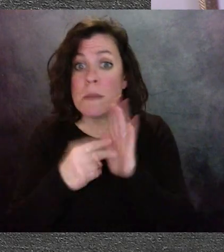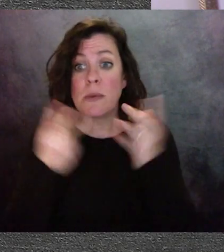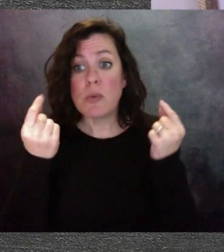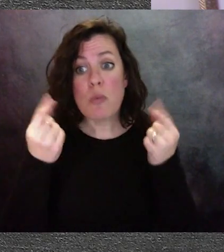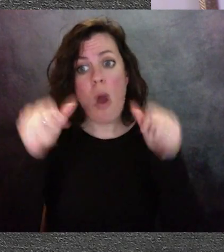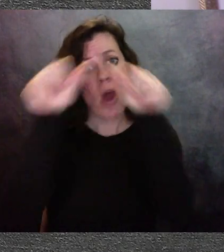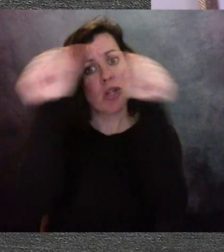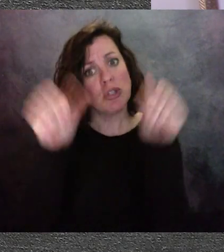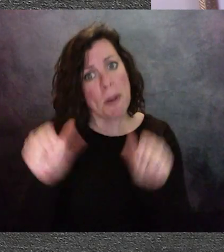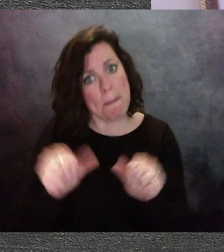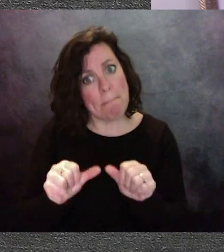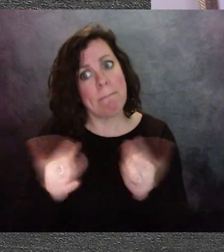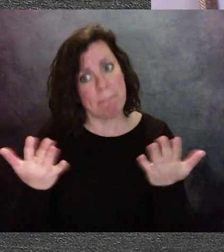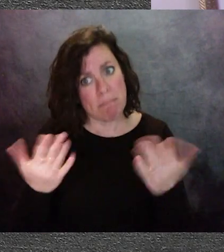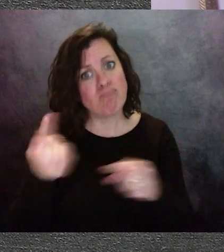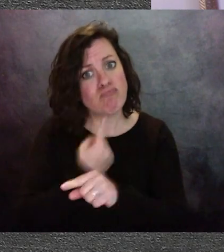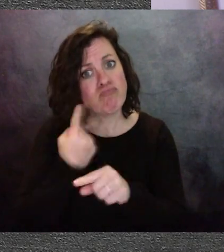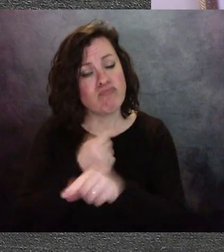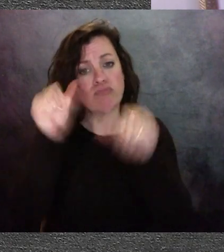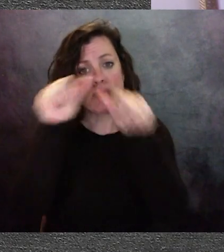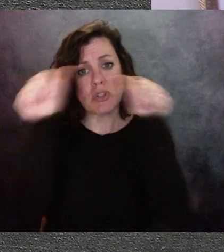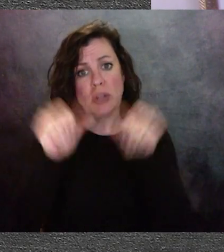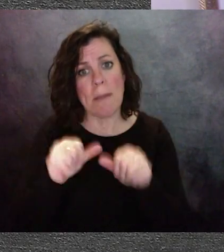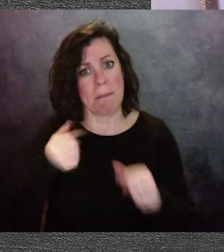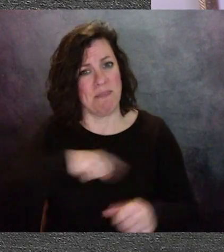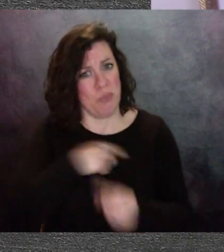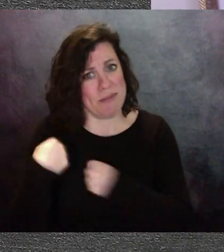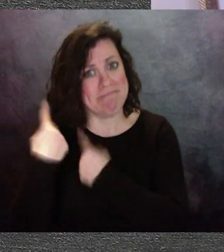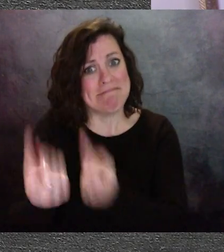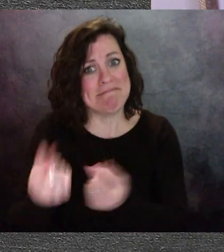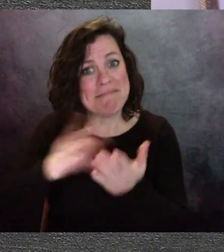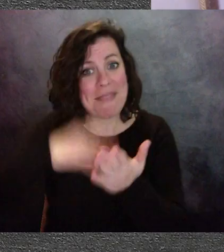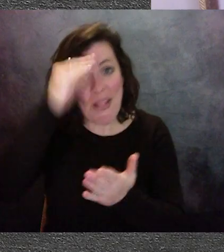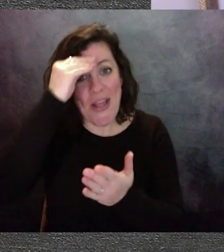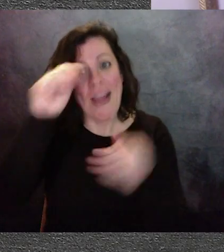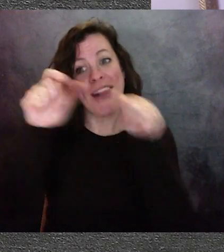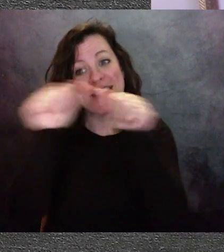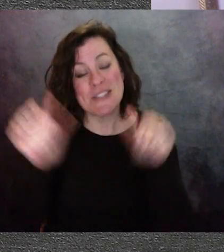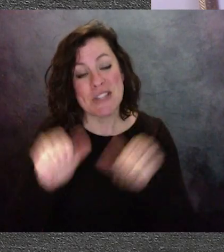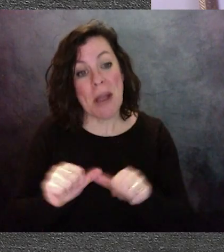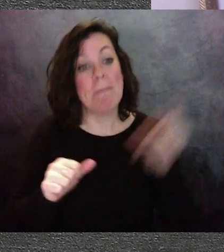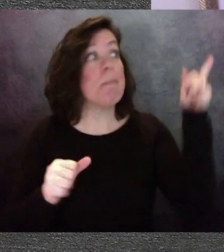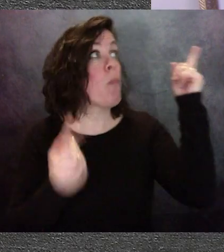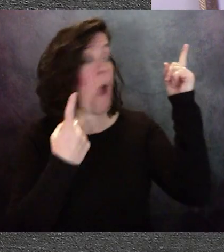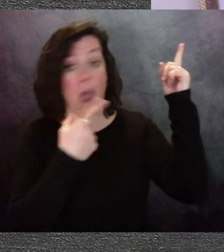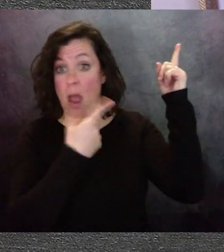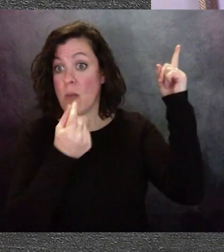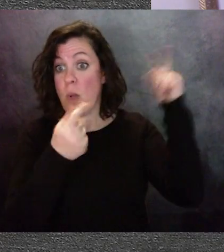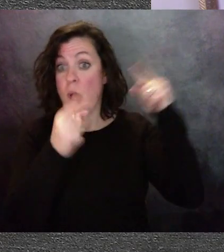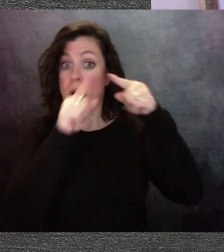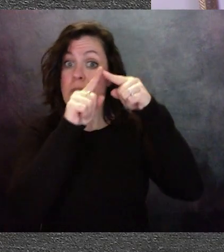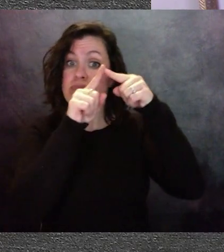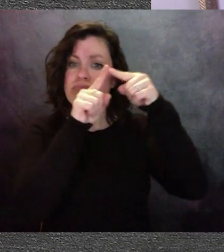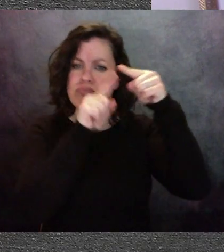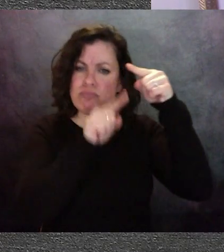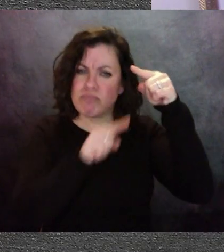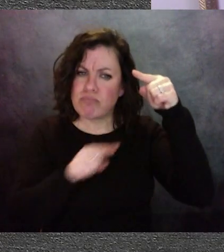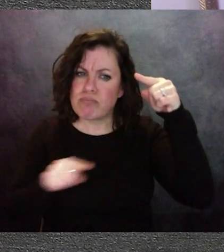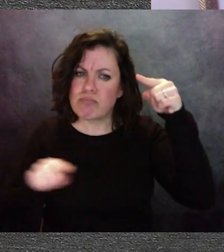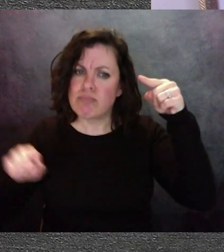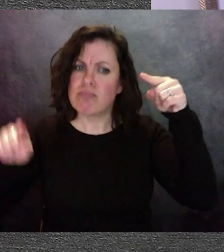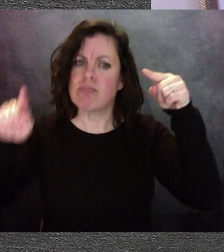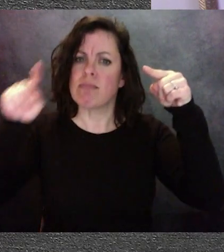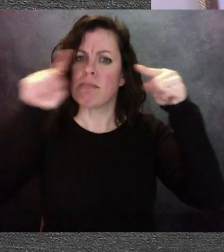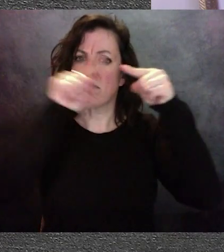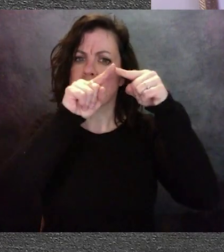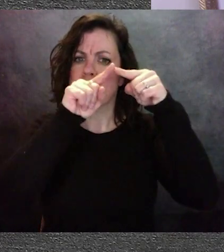me. Maybe you can help me say them at home. The very first one goes around and around. Do